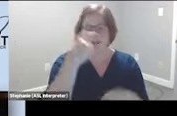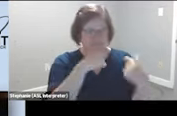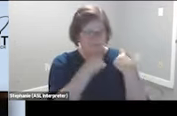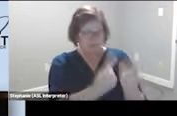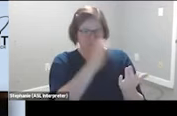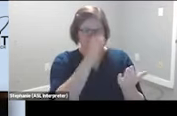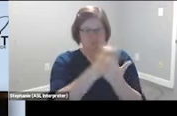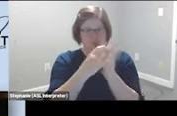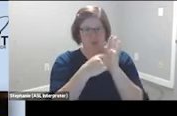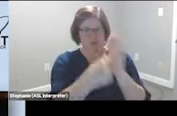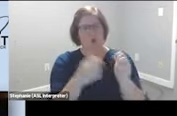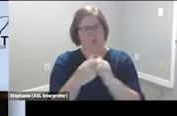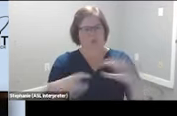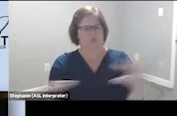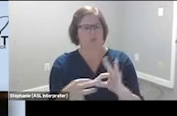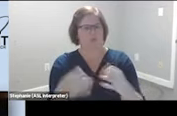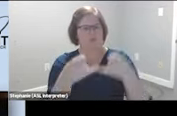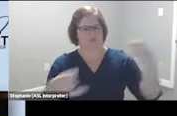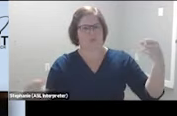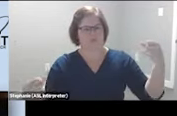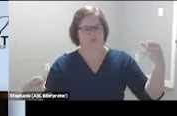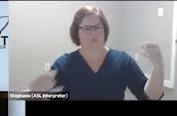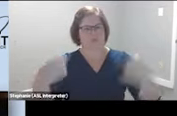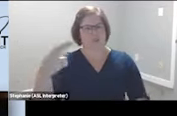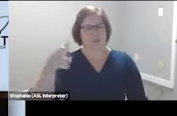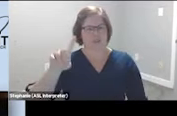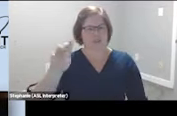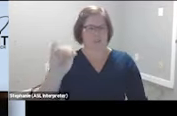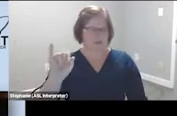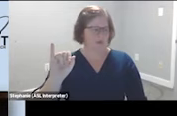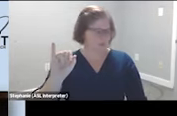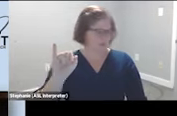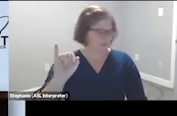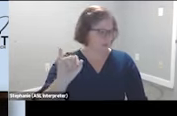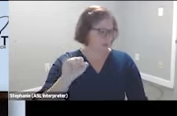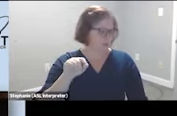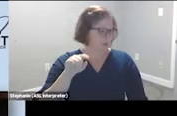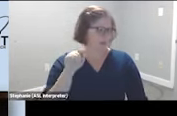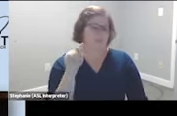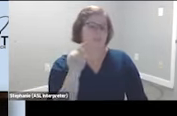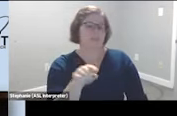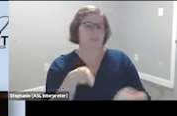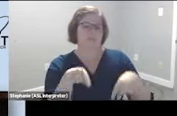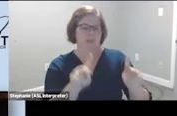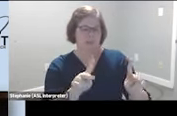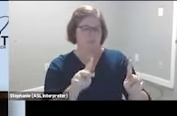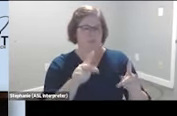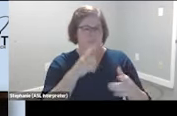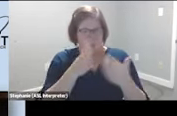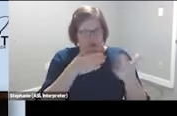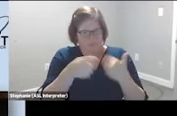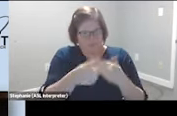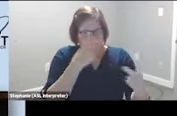connection. So the HDMI connection just makes it an external monitor, and this allows whatever you view on your computer or smartphone